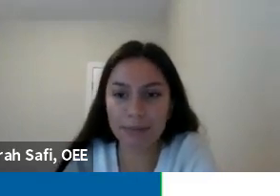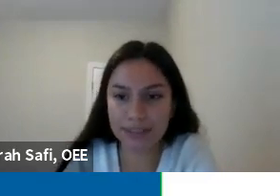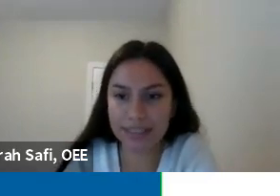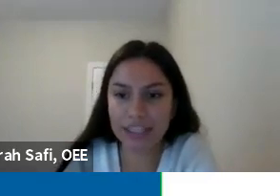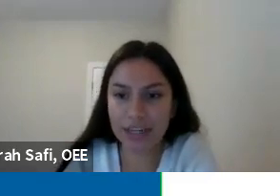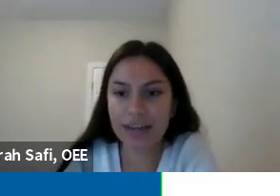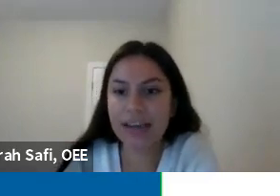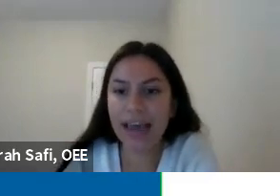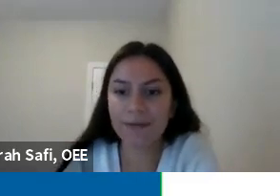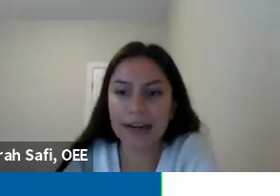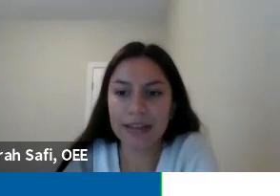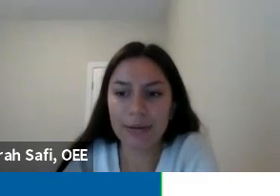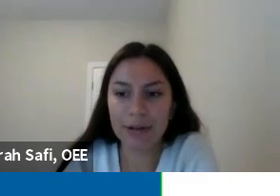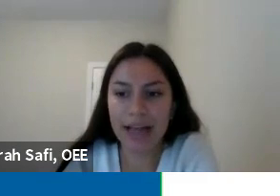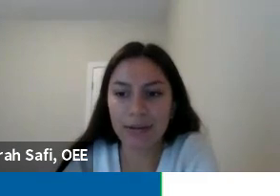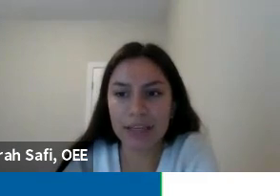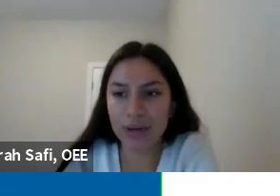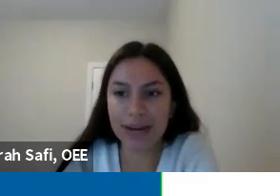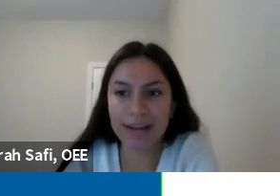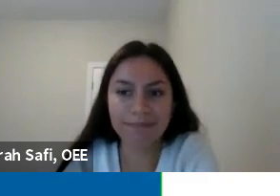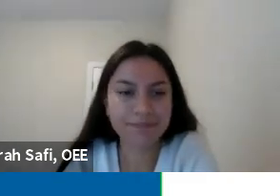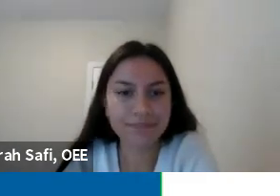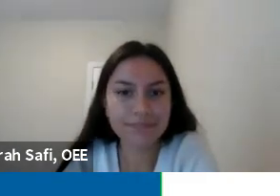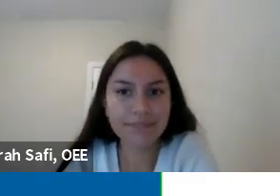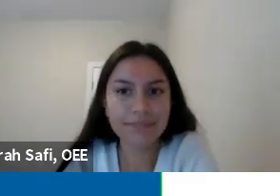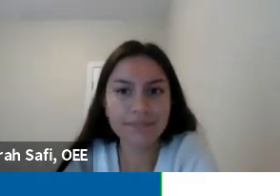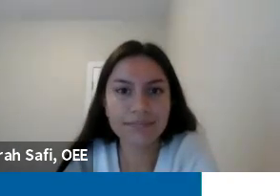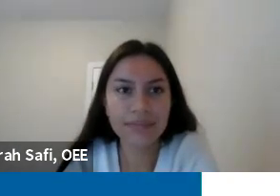we'll have the main presentation, and finally, we will end with a Q&A.